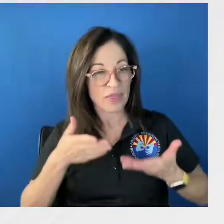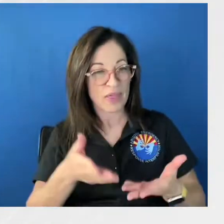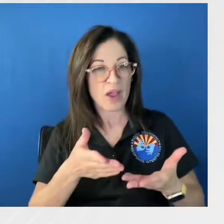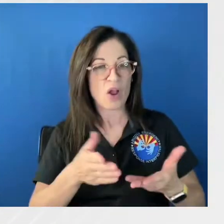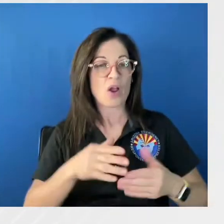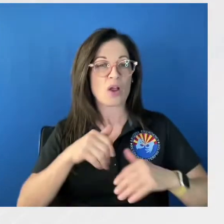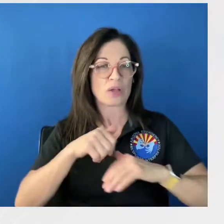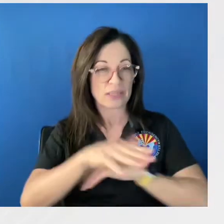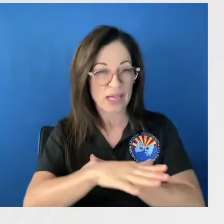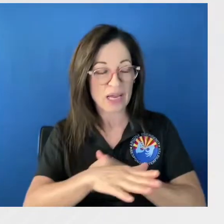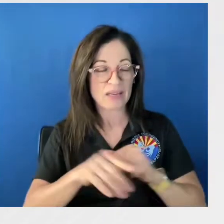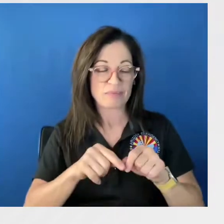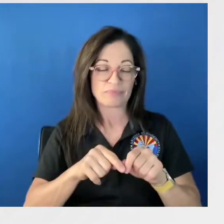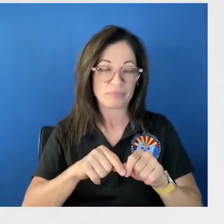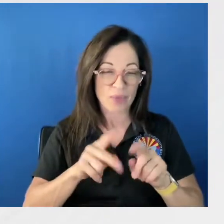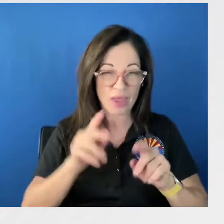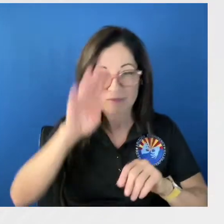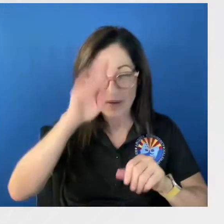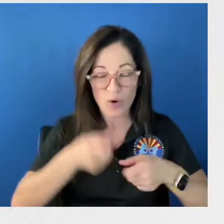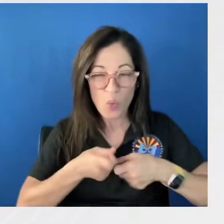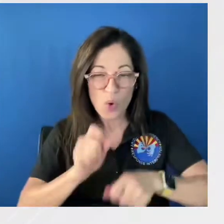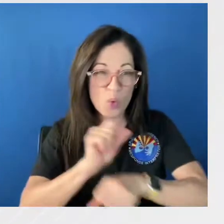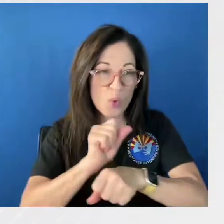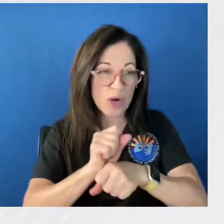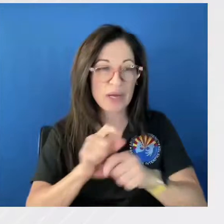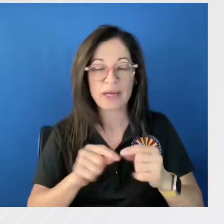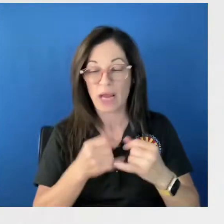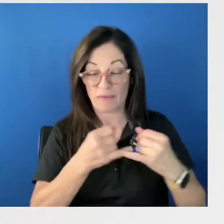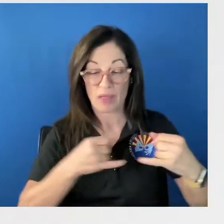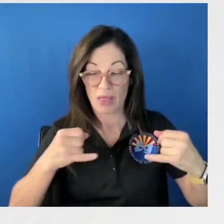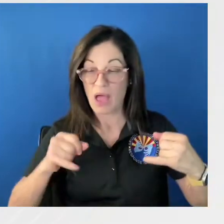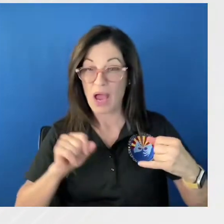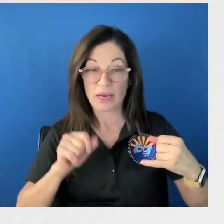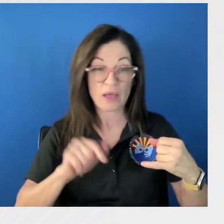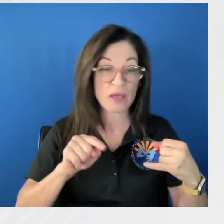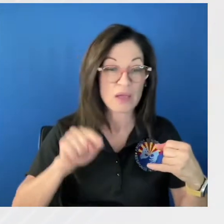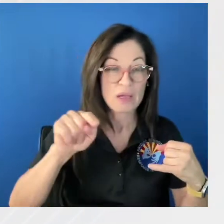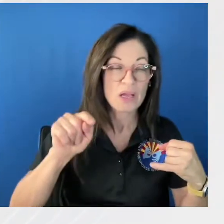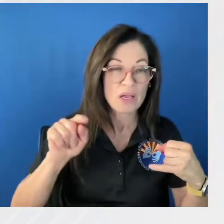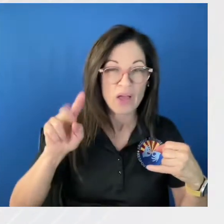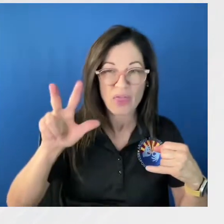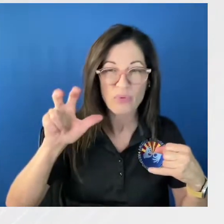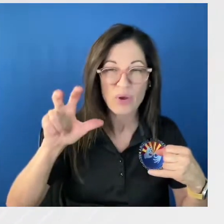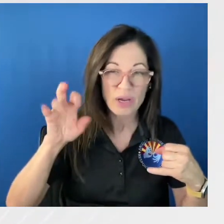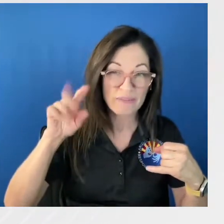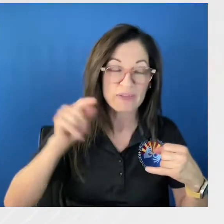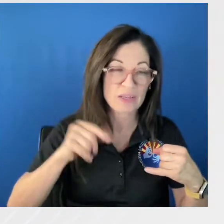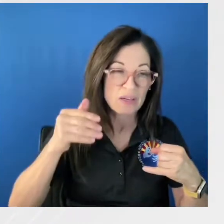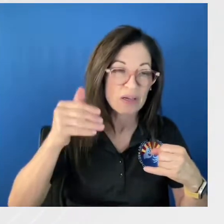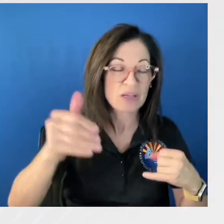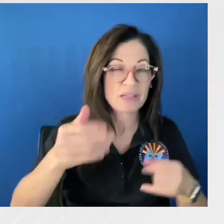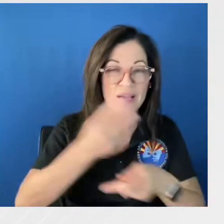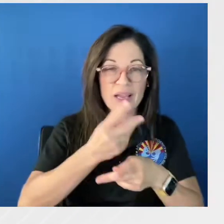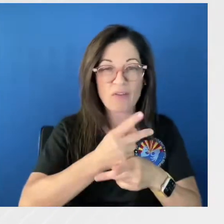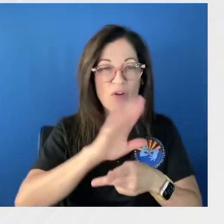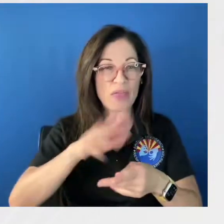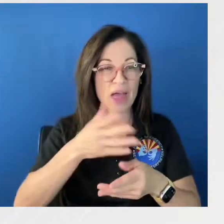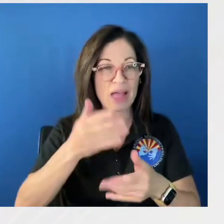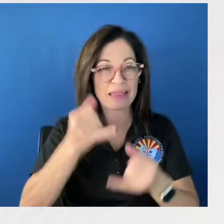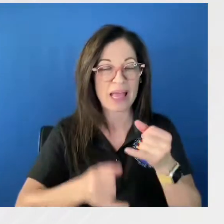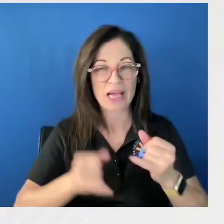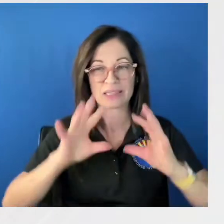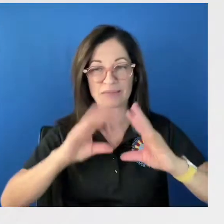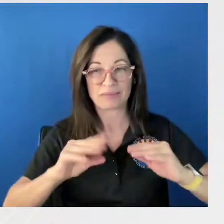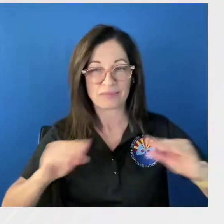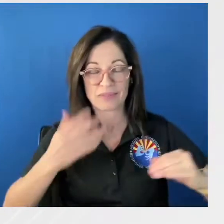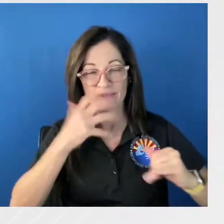100, 200, 300 feet into that black, that burn area, and getting all that last residual heat out of there. I thank you for your time, and I